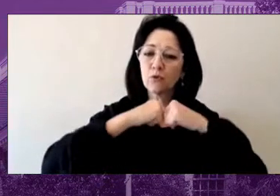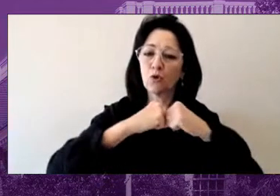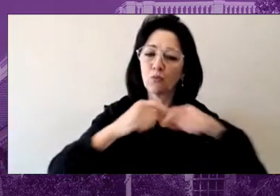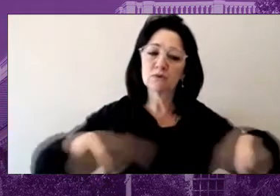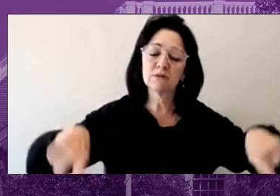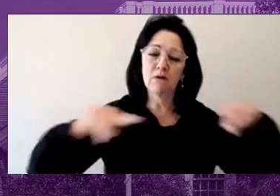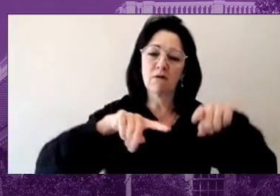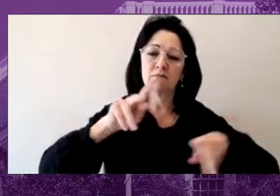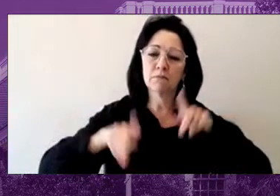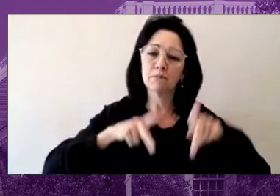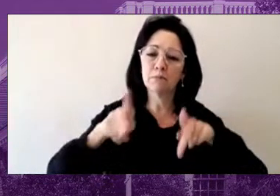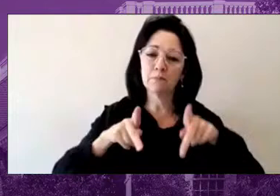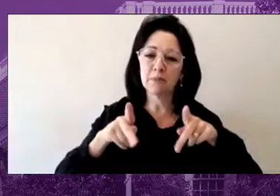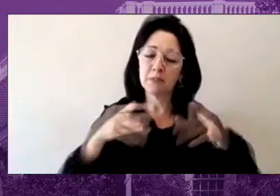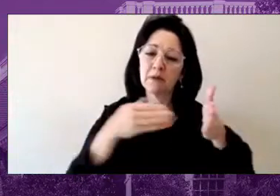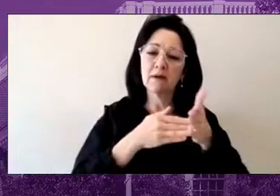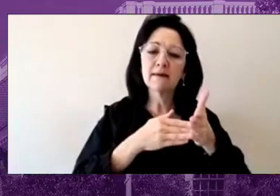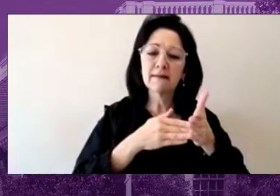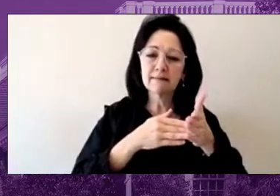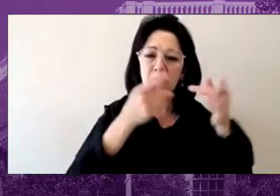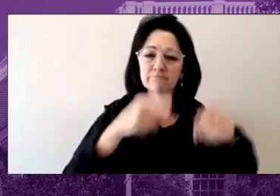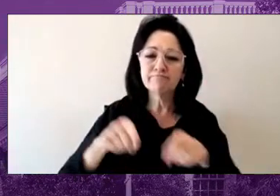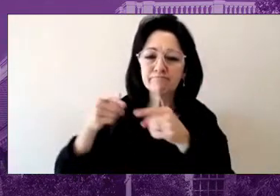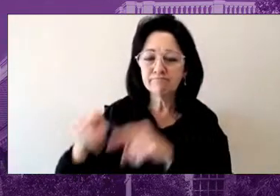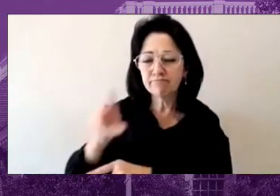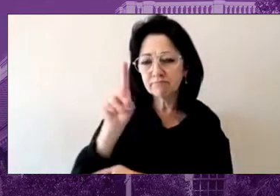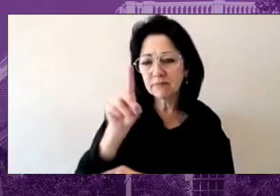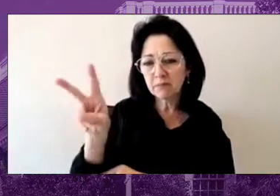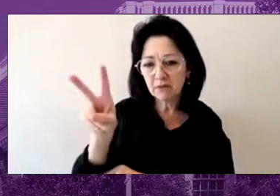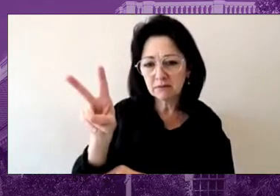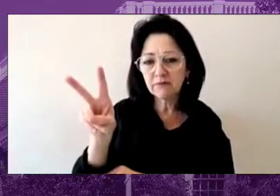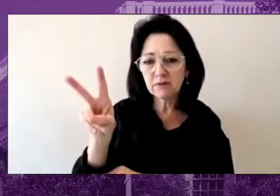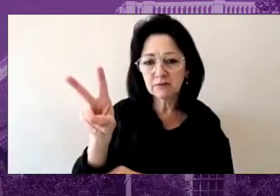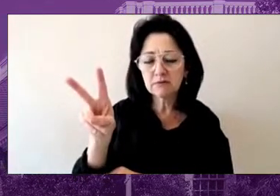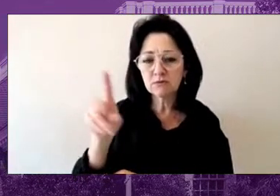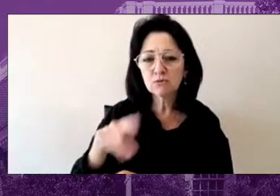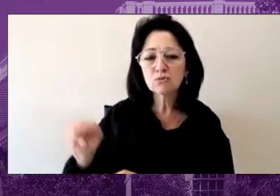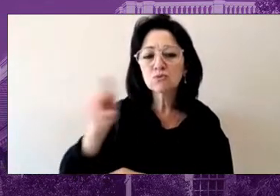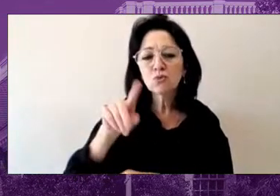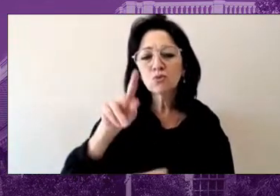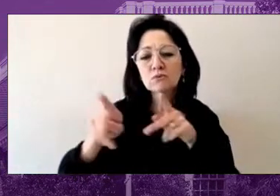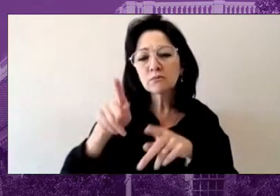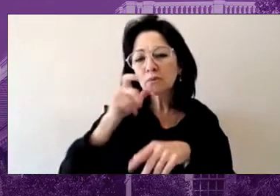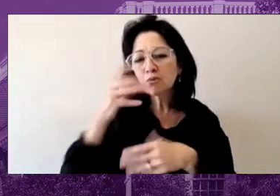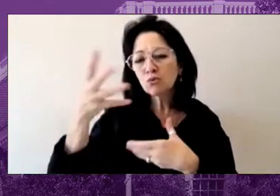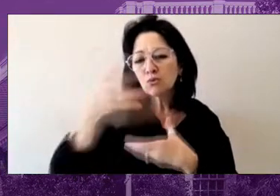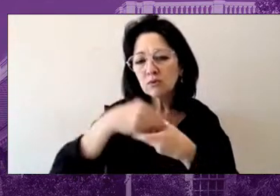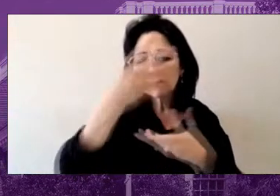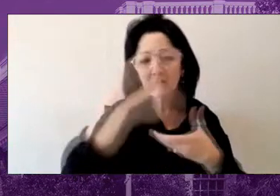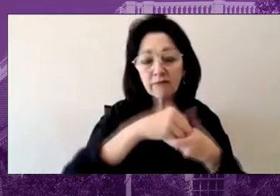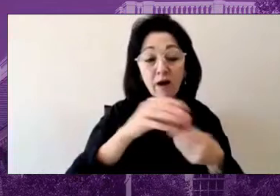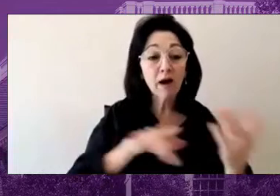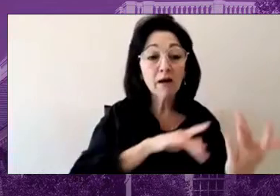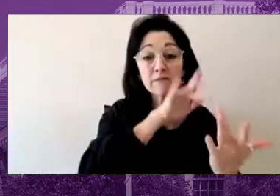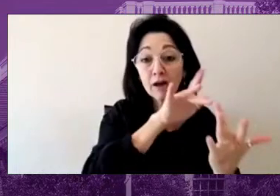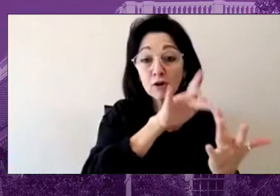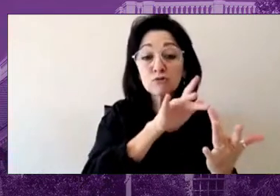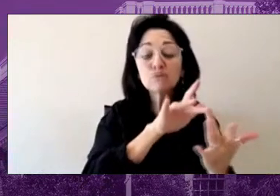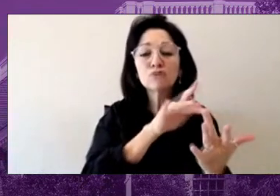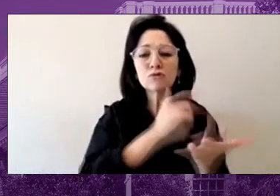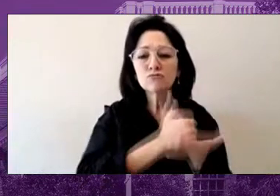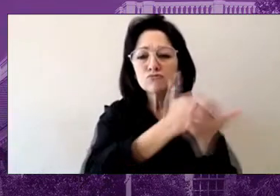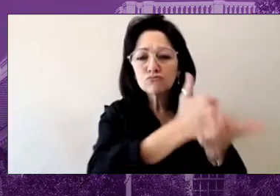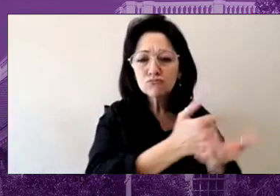the scourge of domestic violence, that those that are involved in outreach for those affected